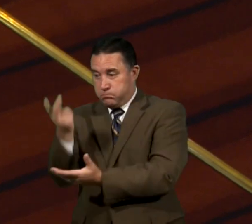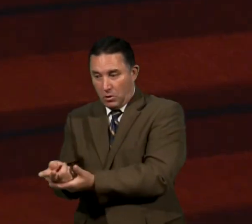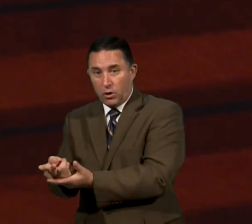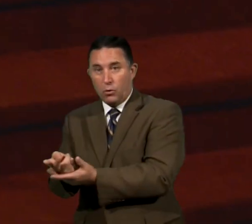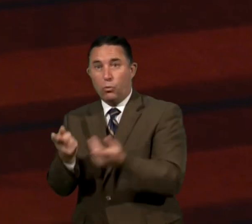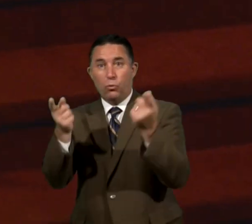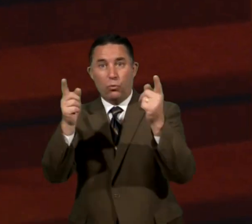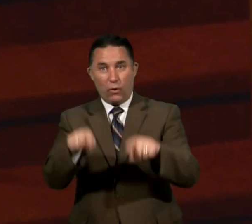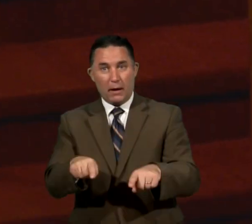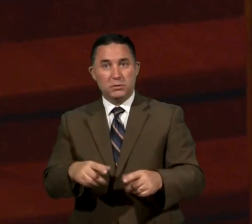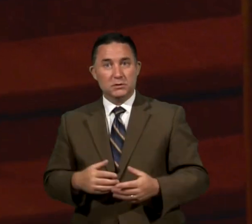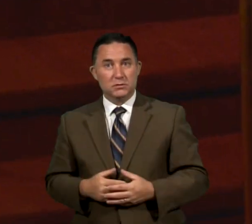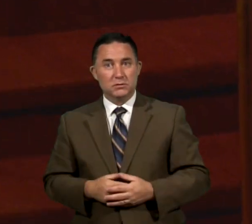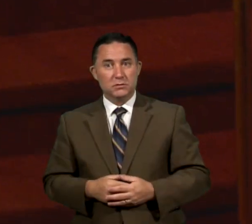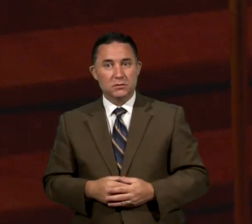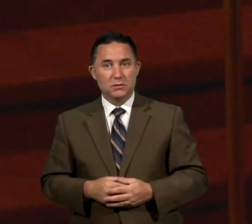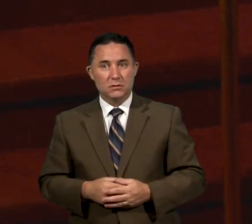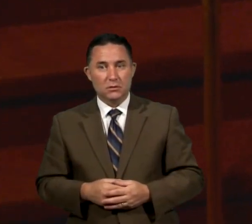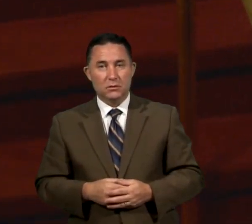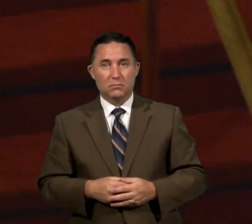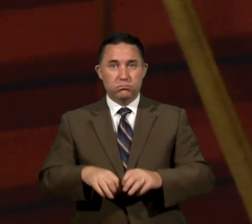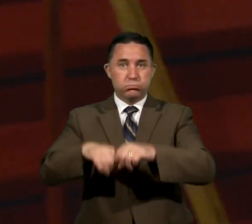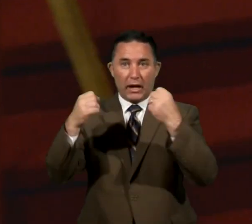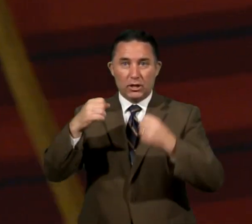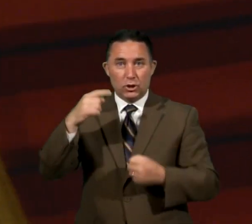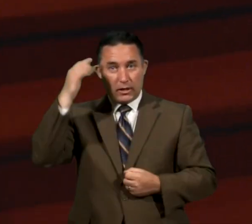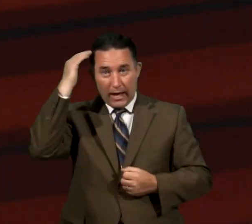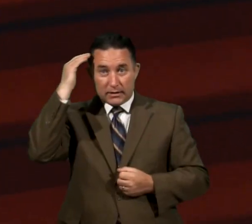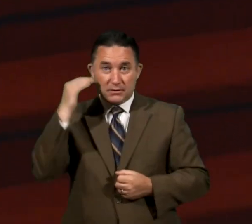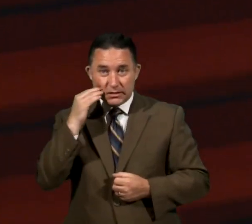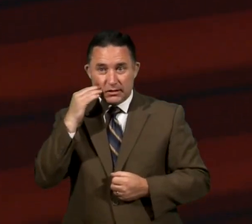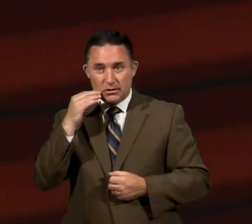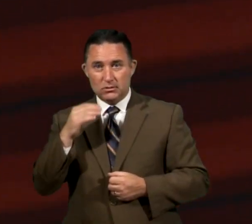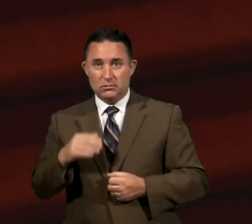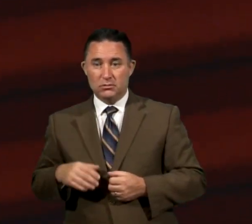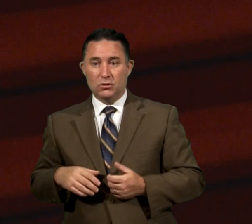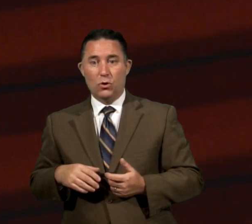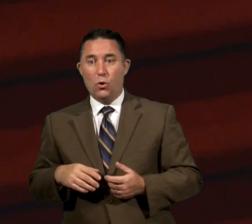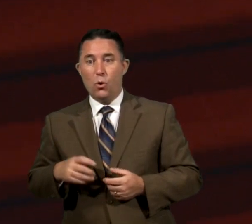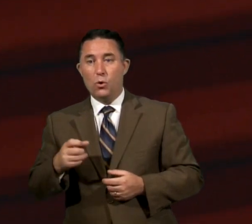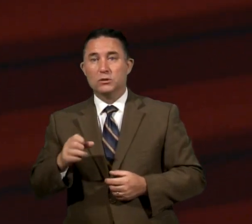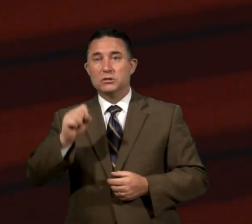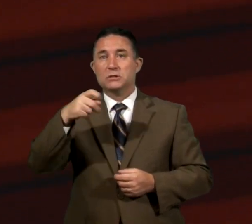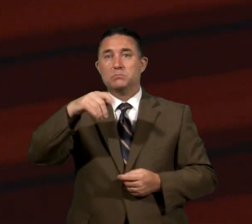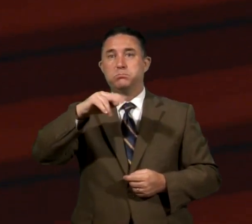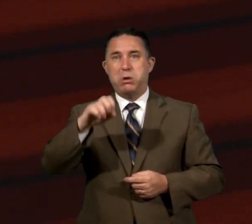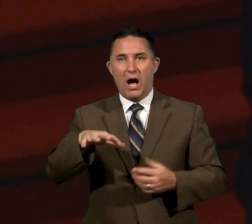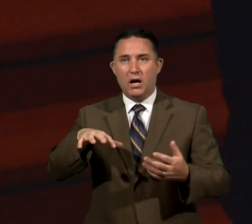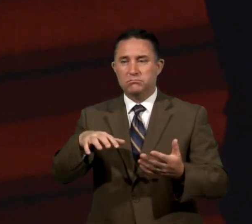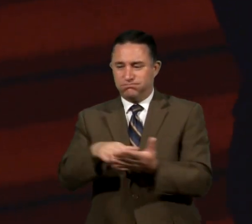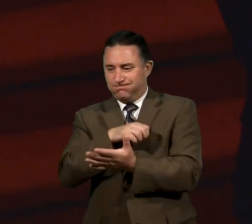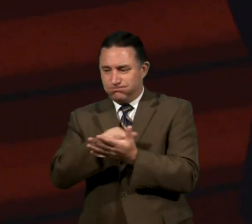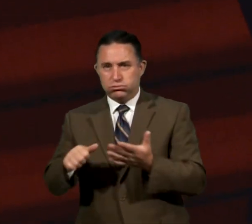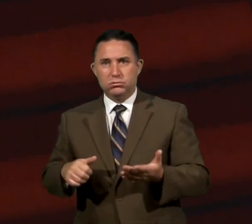Yeah. It's what happens. Yeah. Cracked skull, shattered skull, or spine is completely